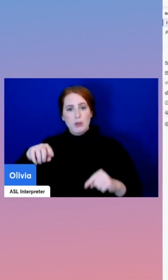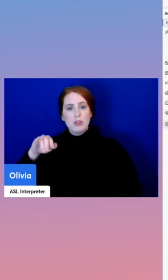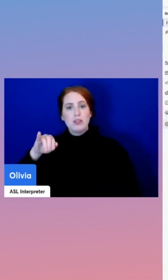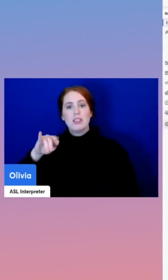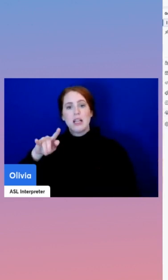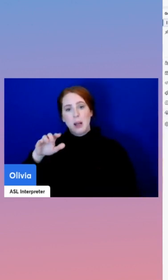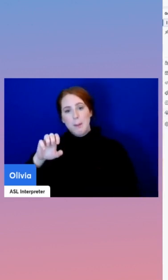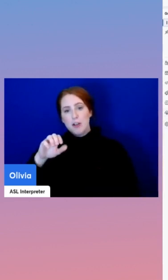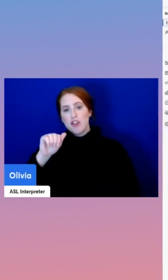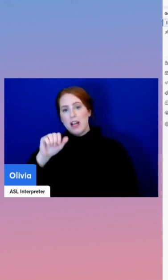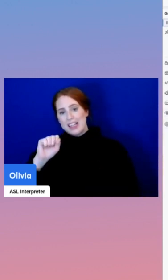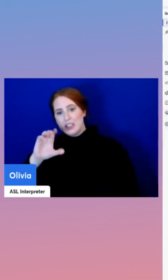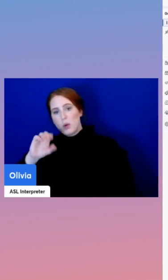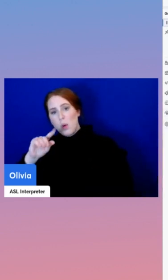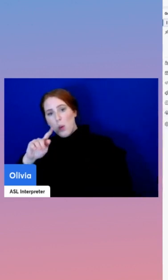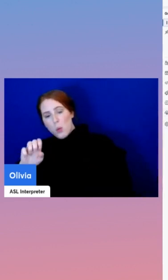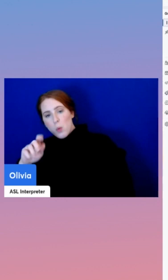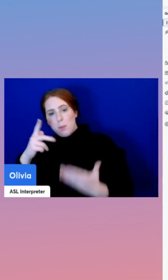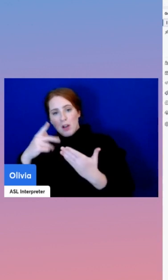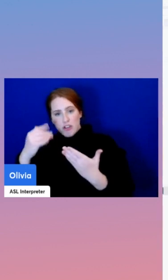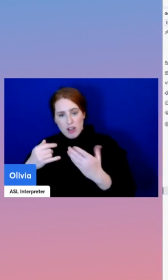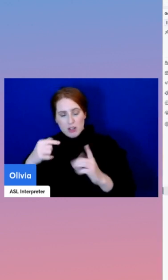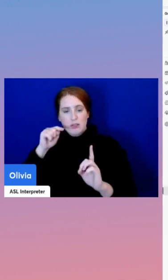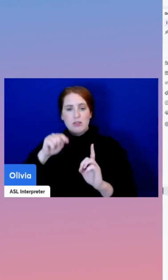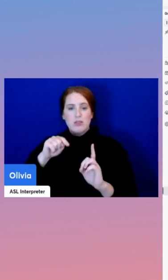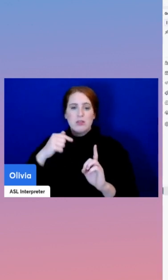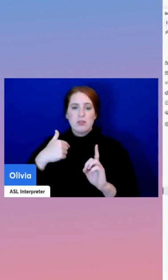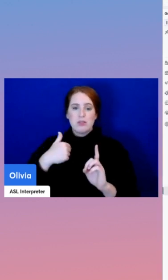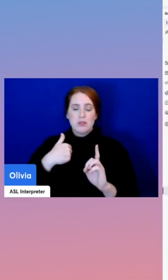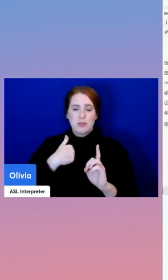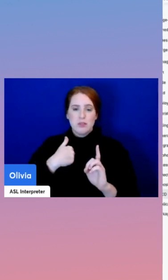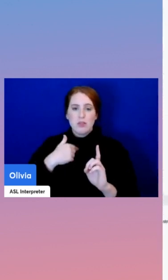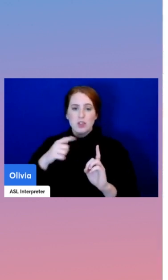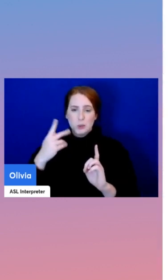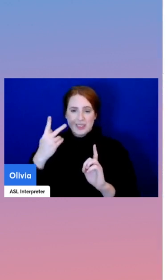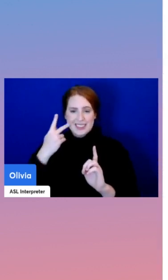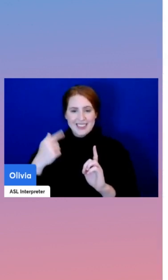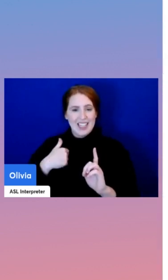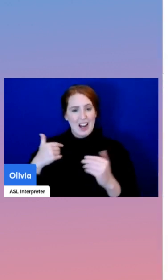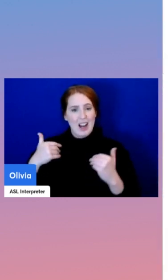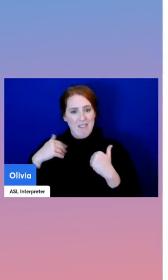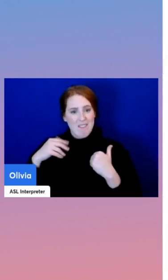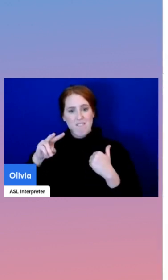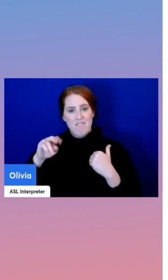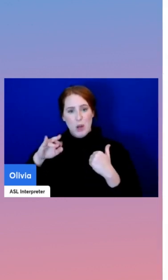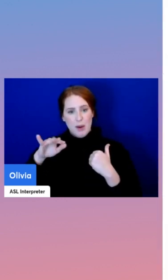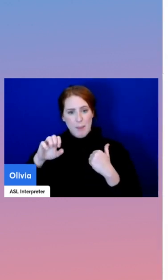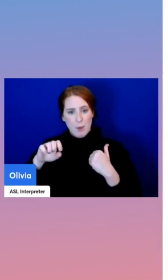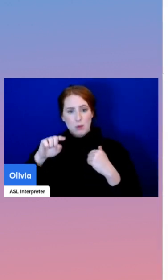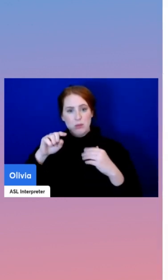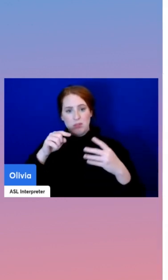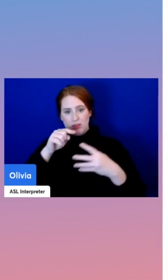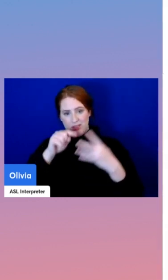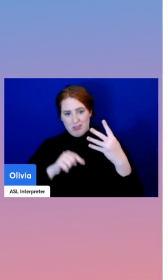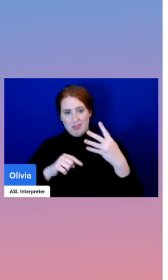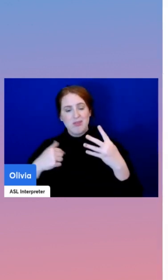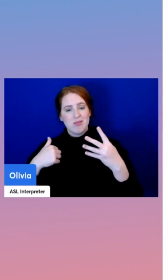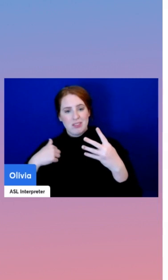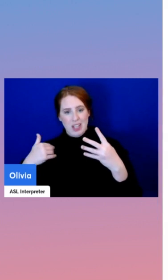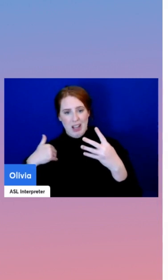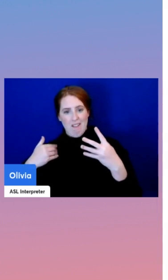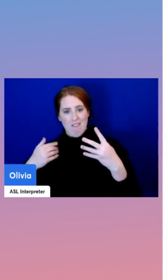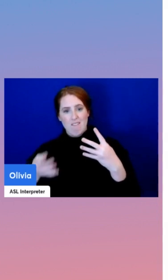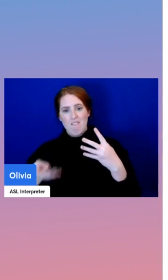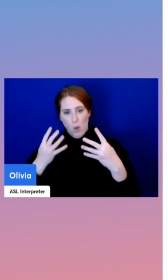project. So if I go here to settings CI/CD, you will see that I have in my variables created 4